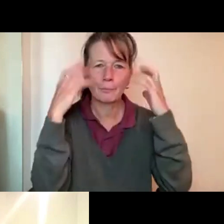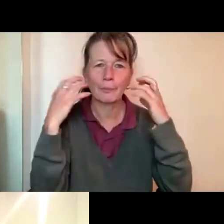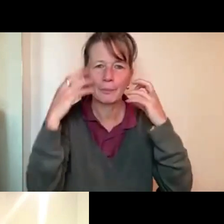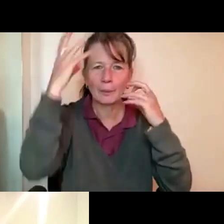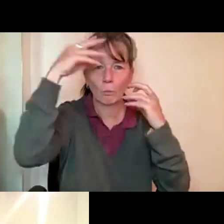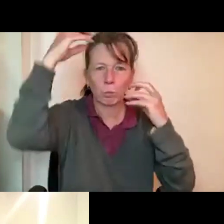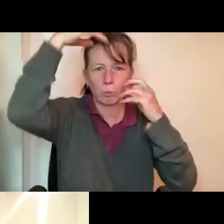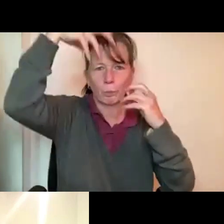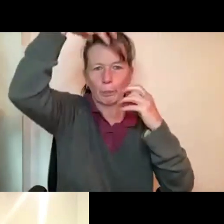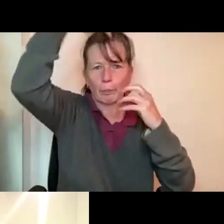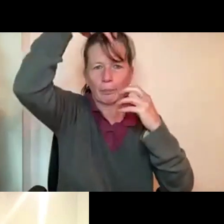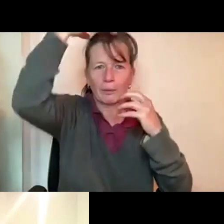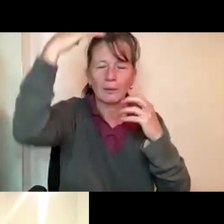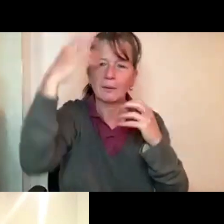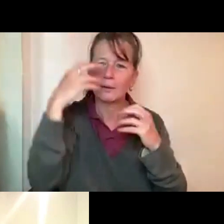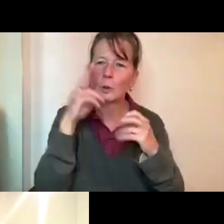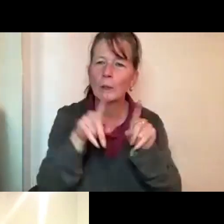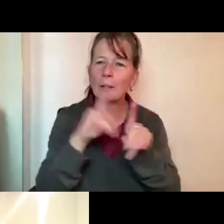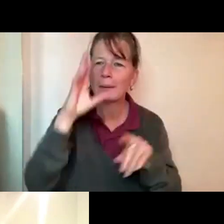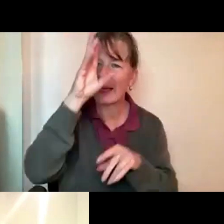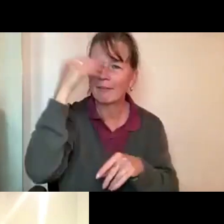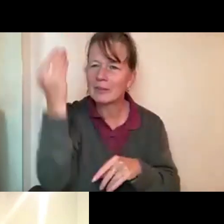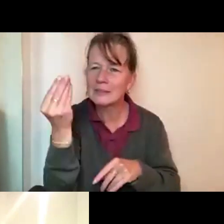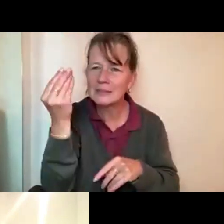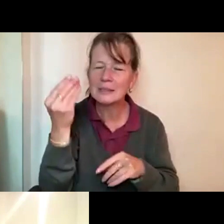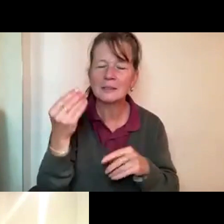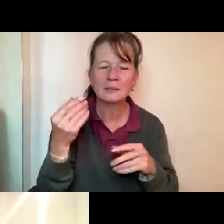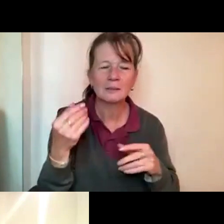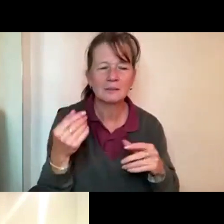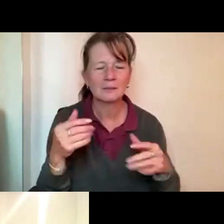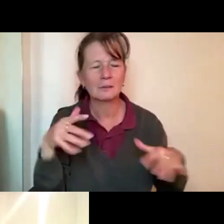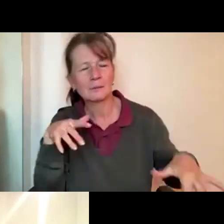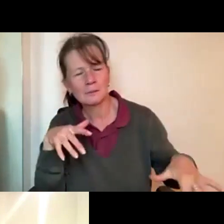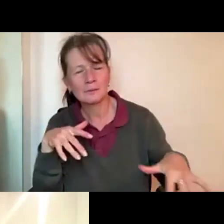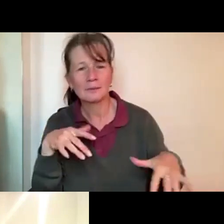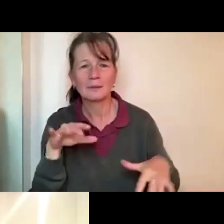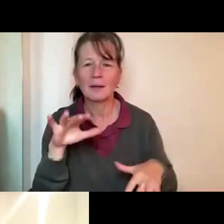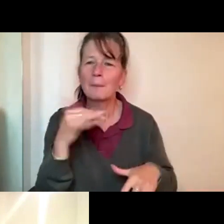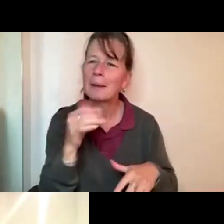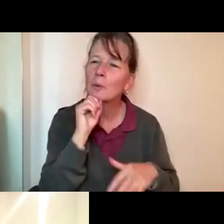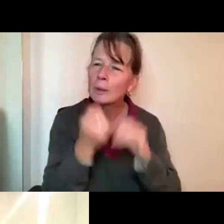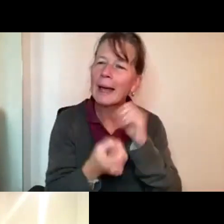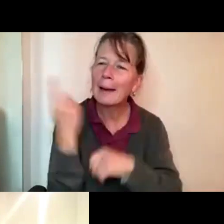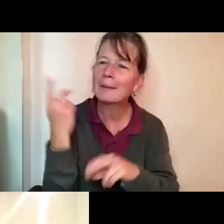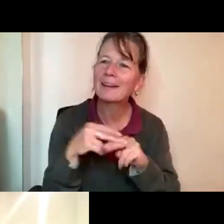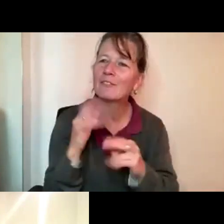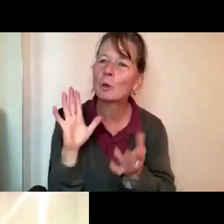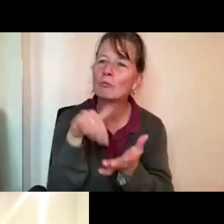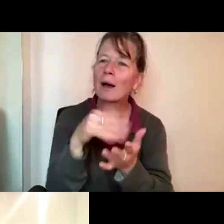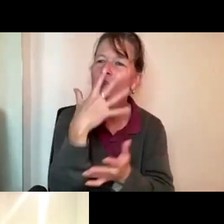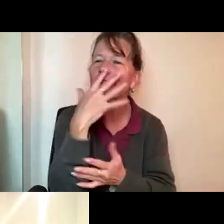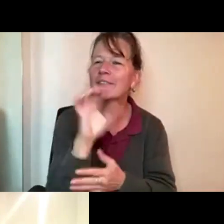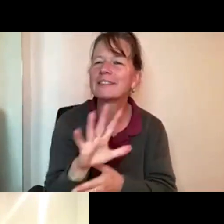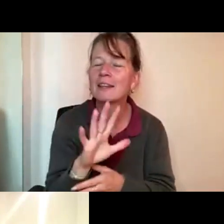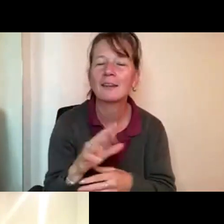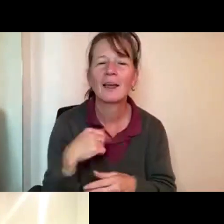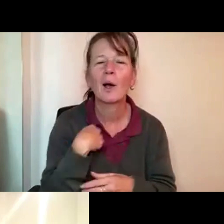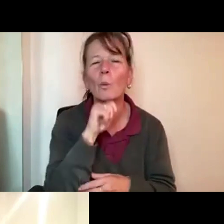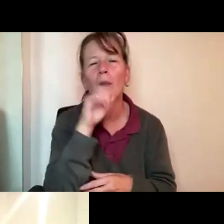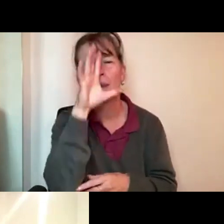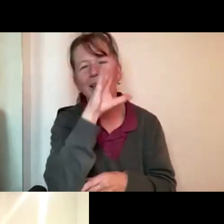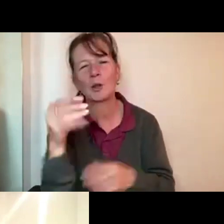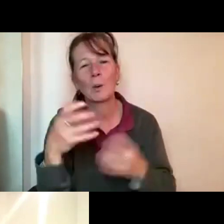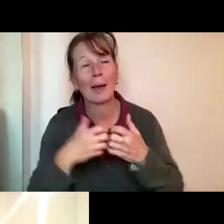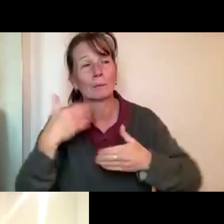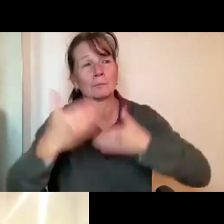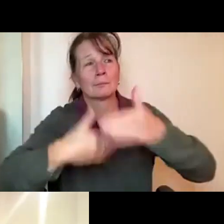makes me look like Elvis, which I imagine is something that might happen when you reach 50 years old. I'll let you know how that